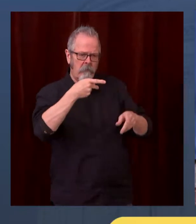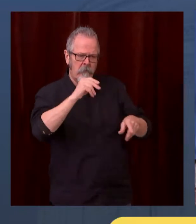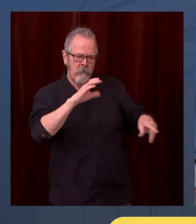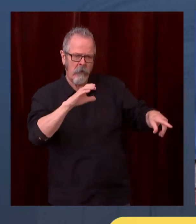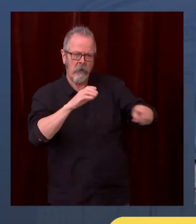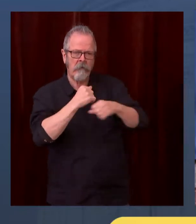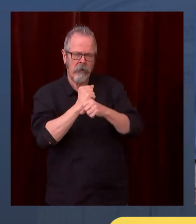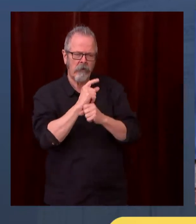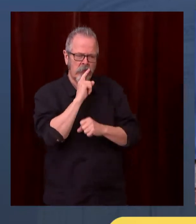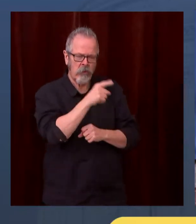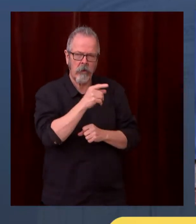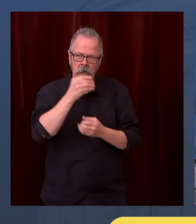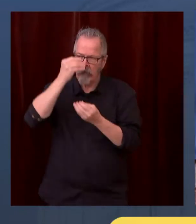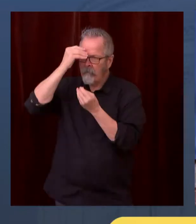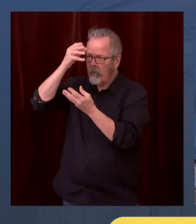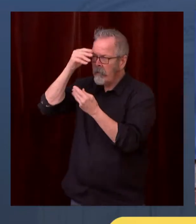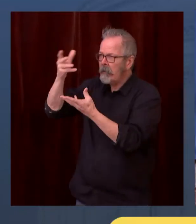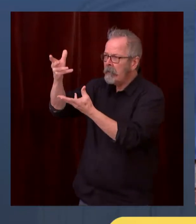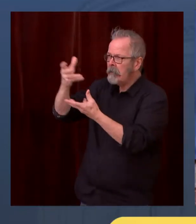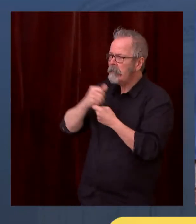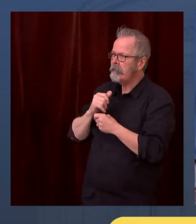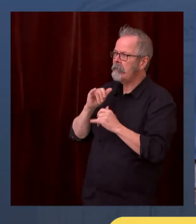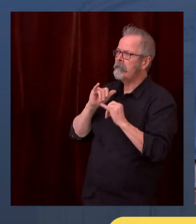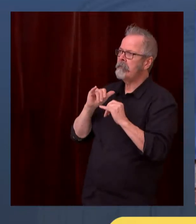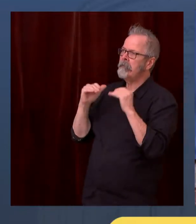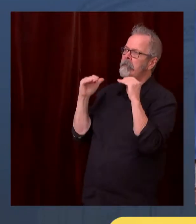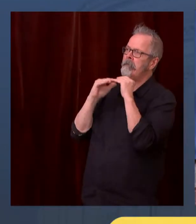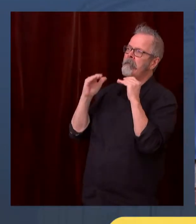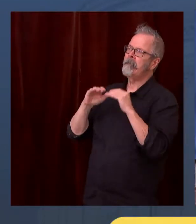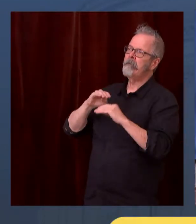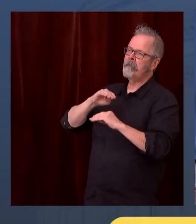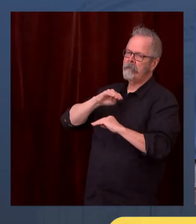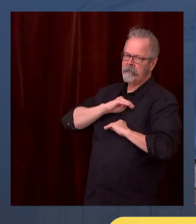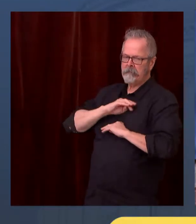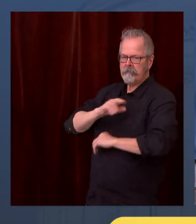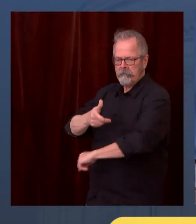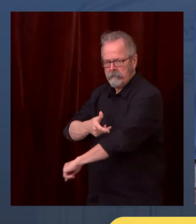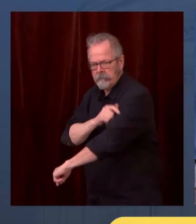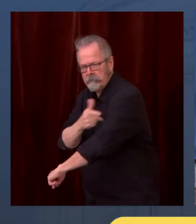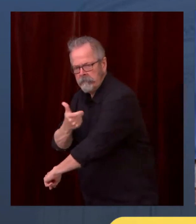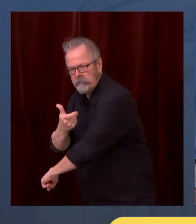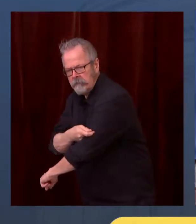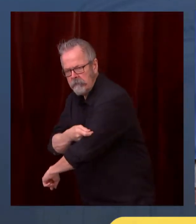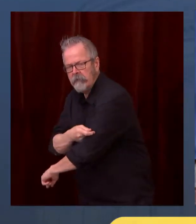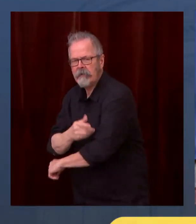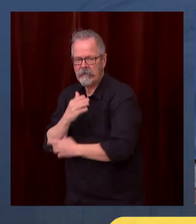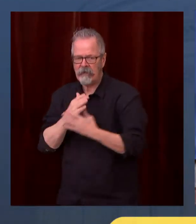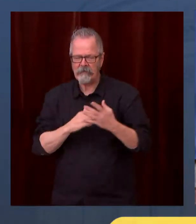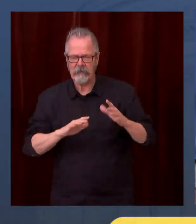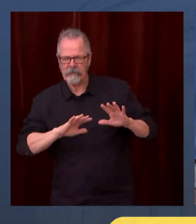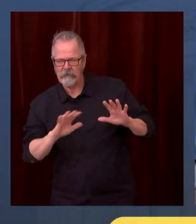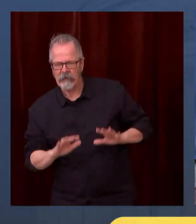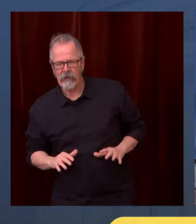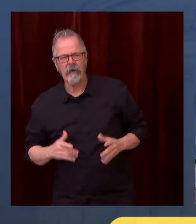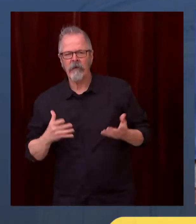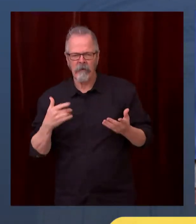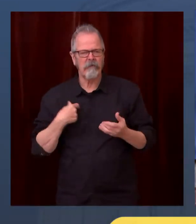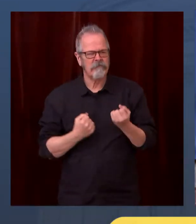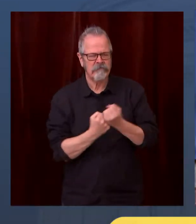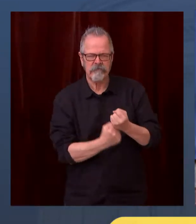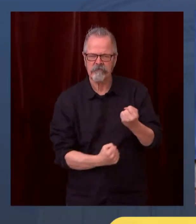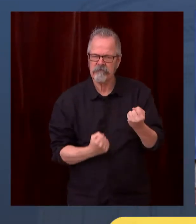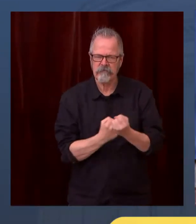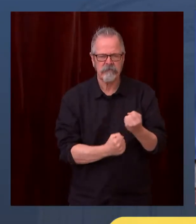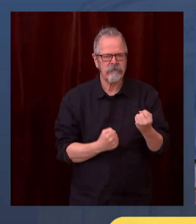and June, and probably $13.5 million during the remainder of next year to share information so that we can